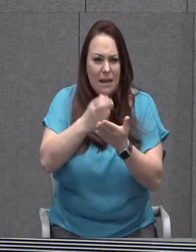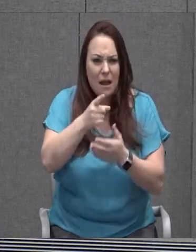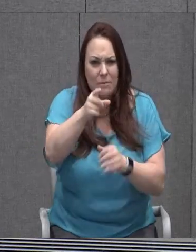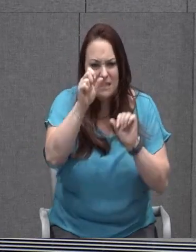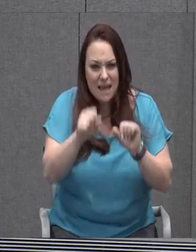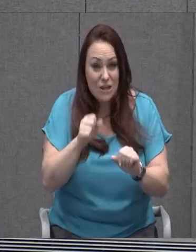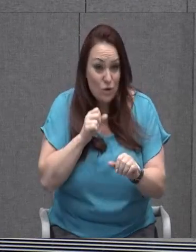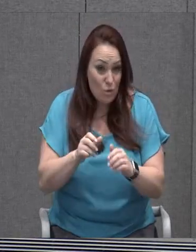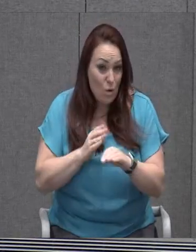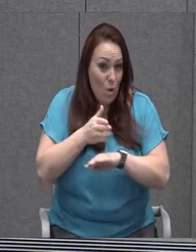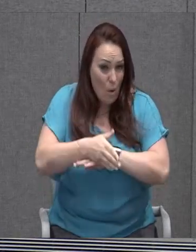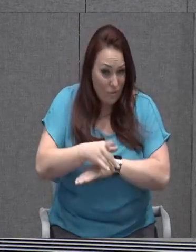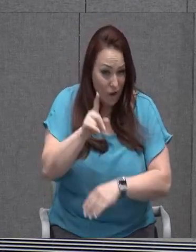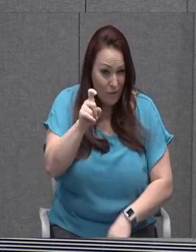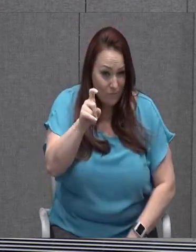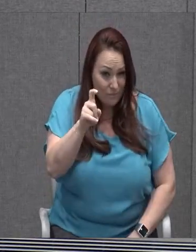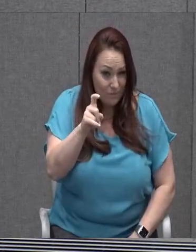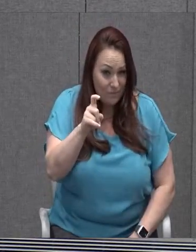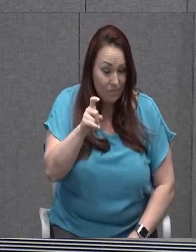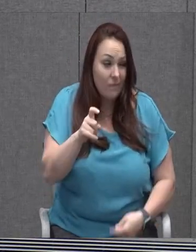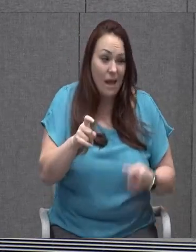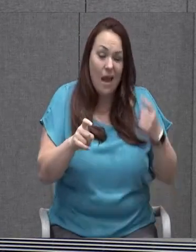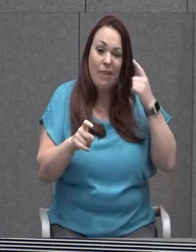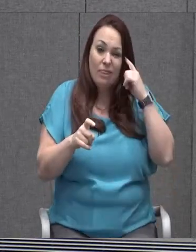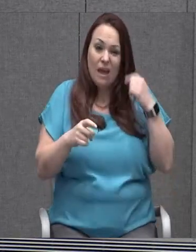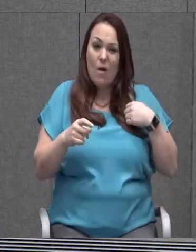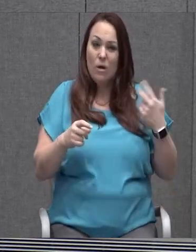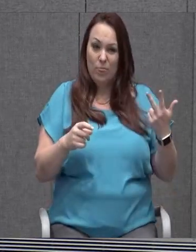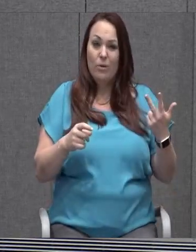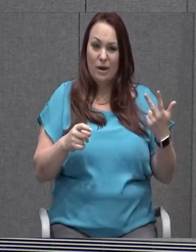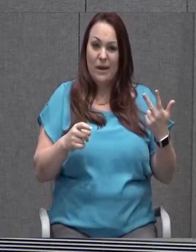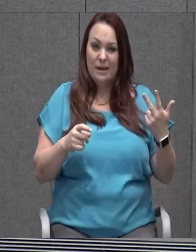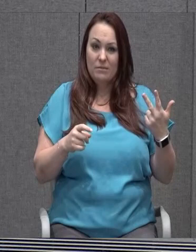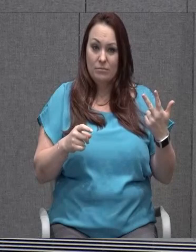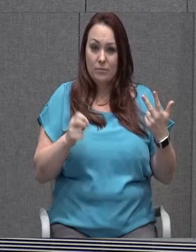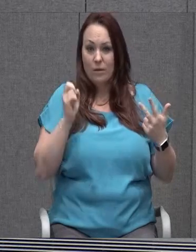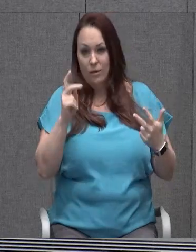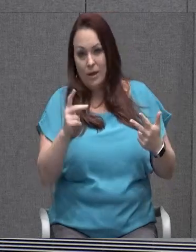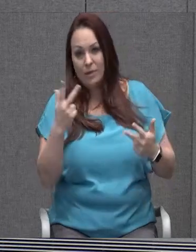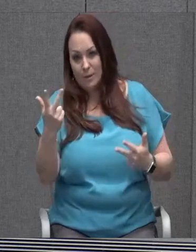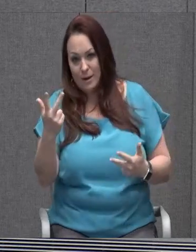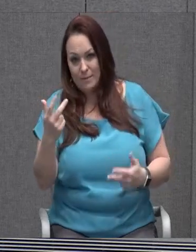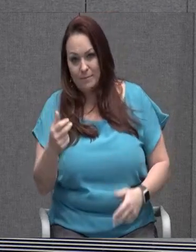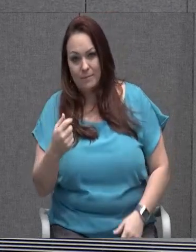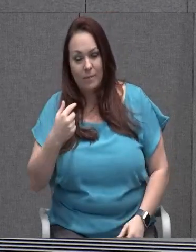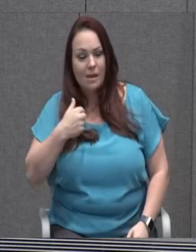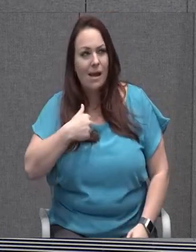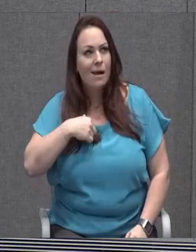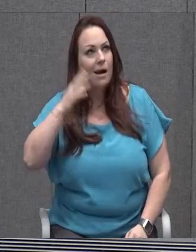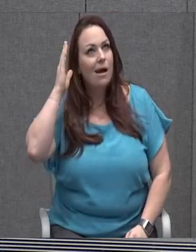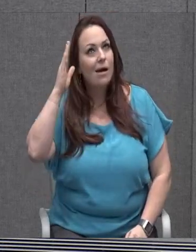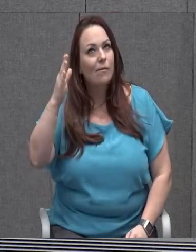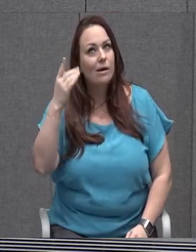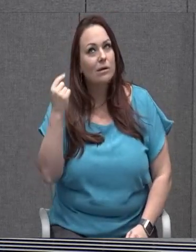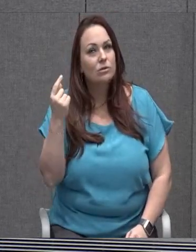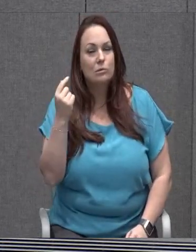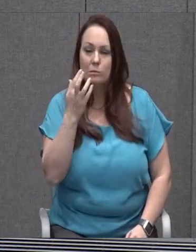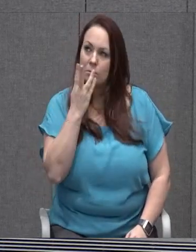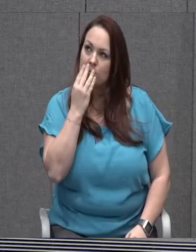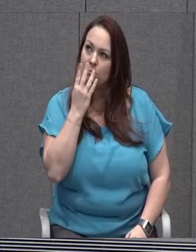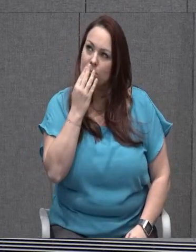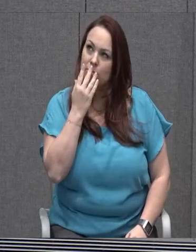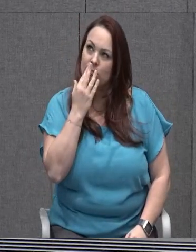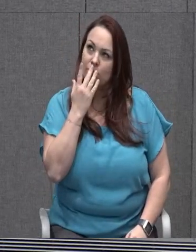over? I'm gonna just try 3 maybe right now. 3, okay. I'm going to go with